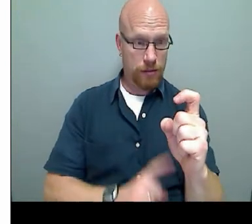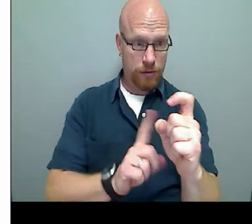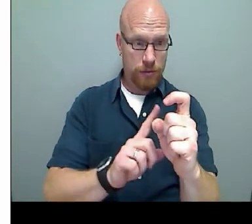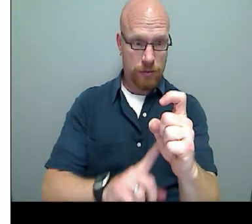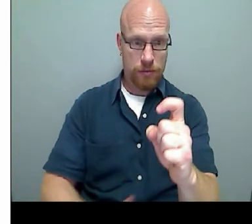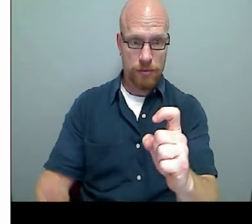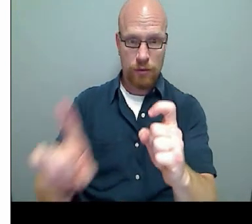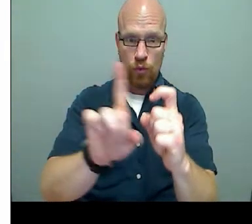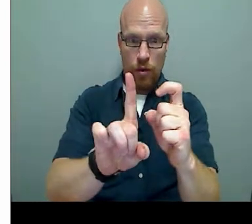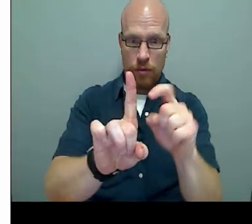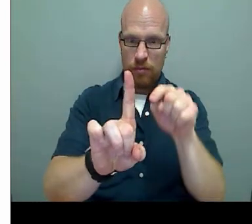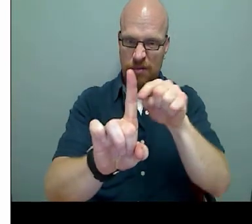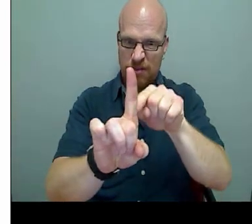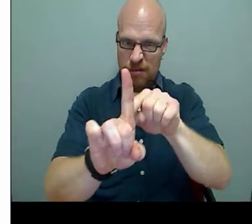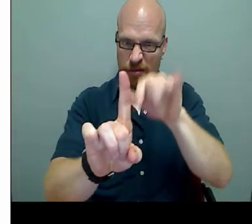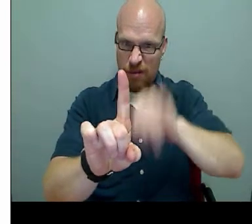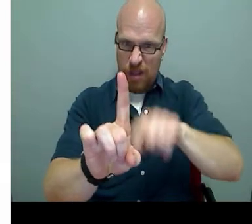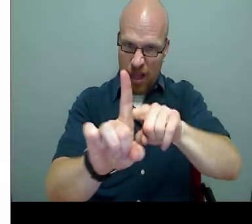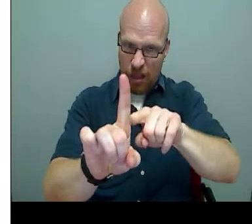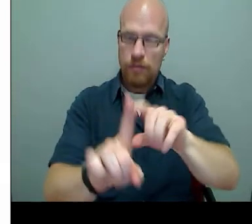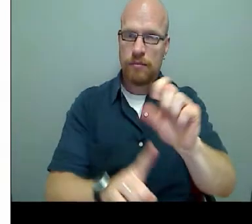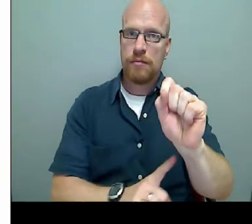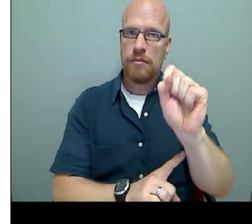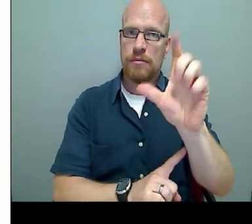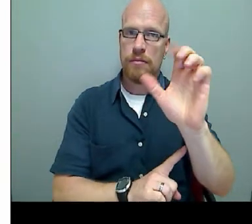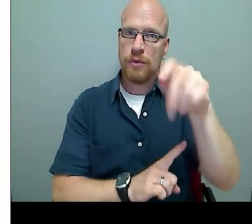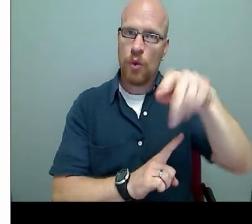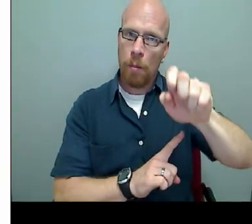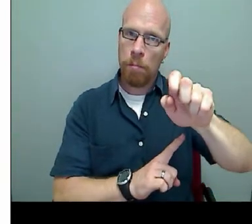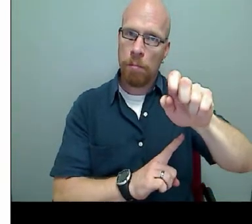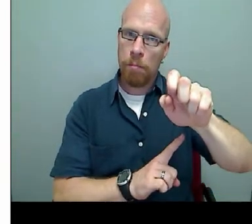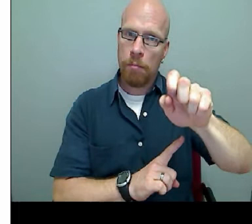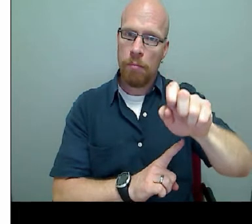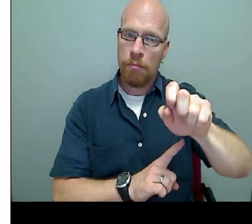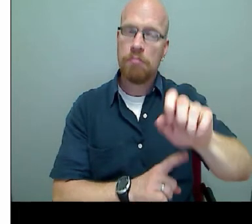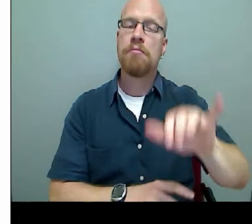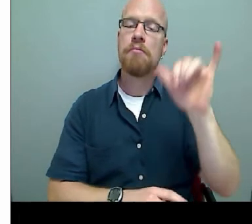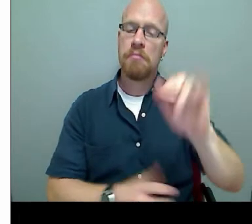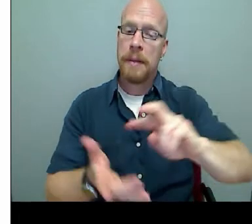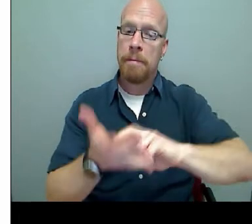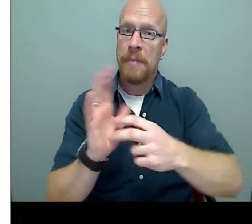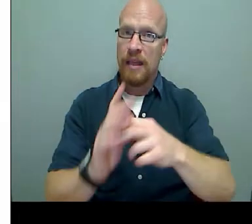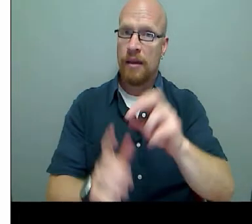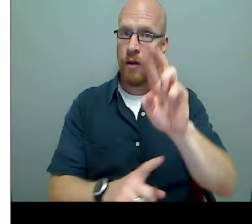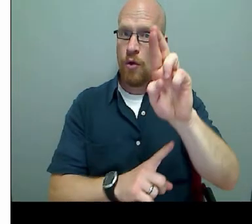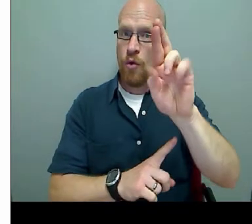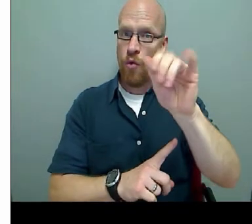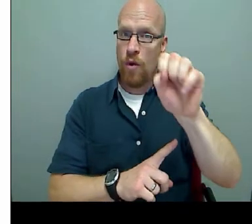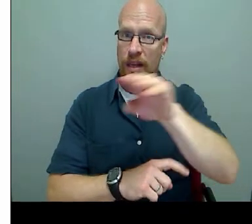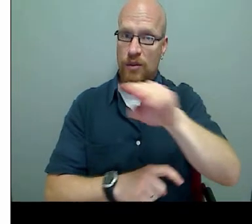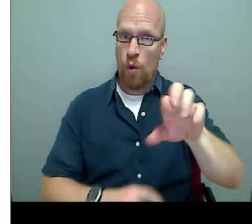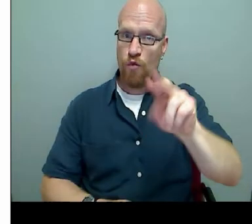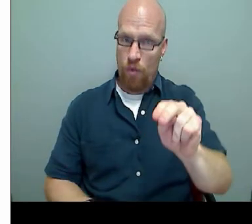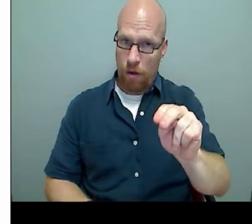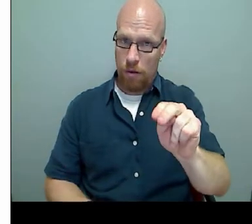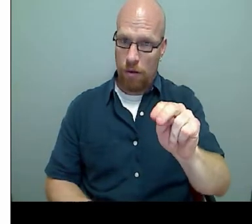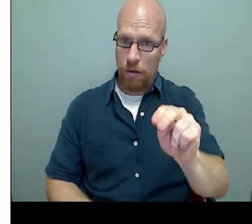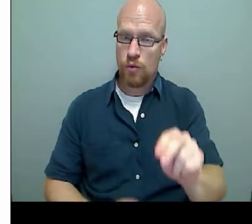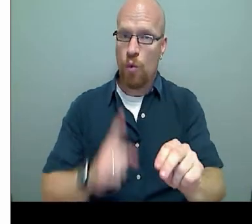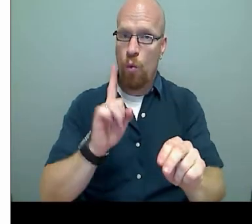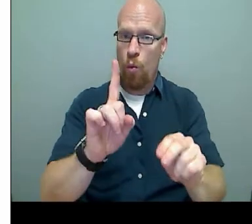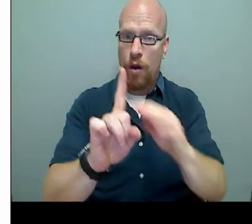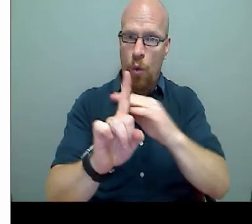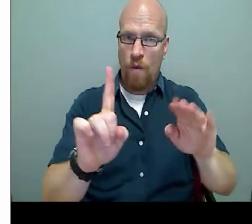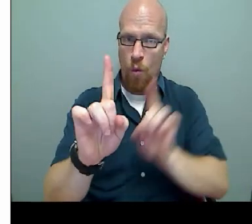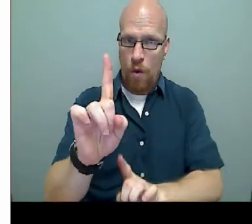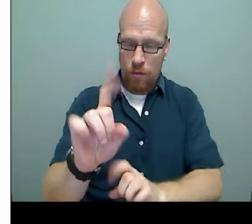the coefficient for the x term. So we have x minus 2, the coefficient is 1. Therefore,